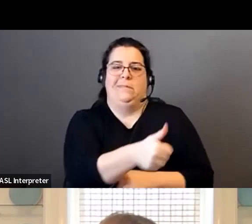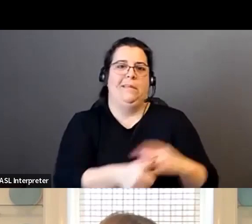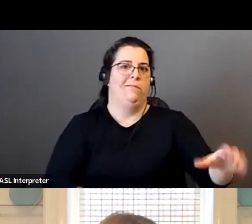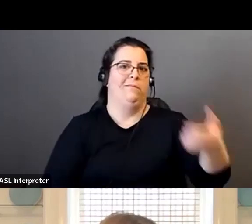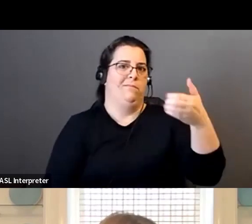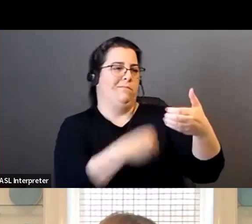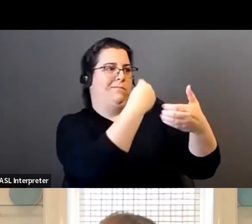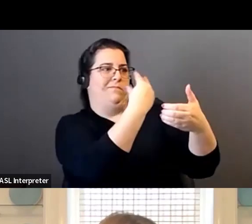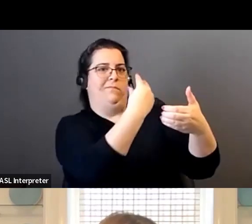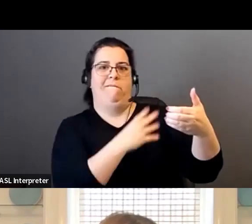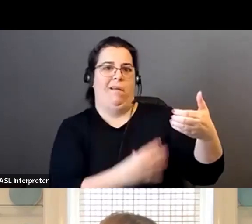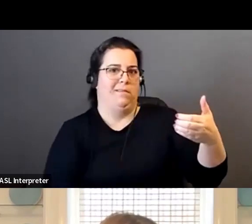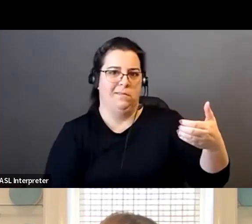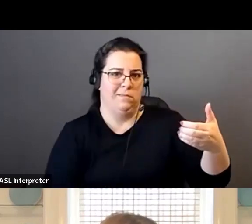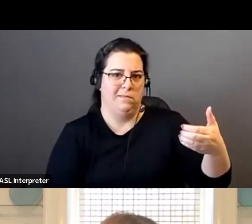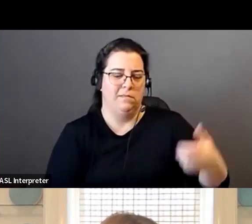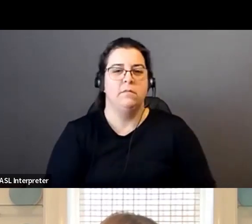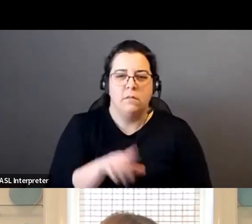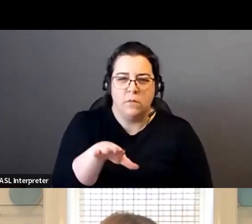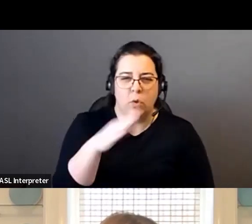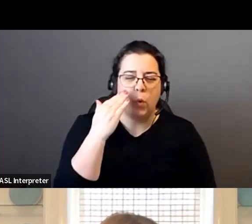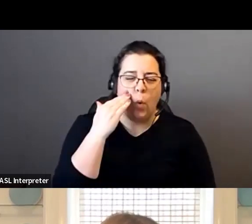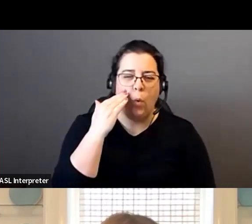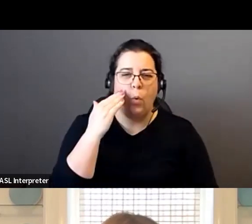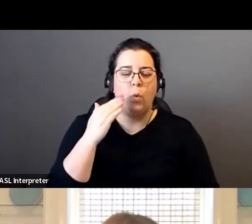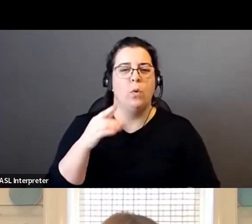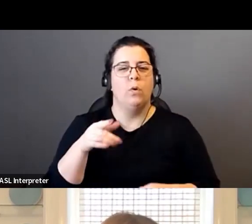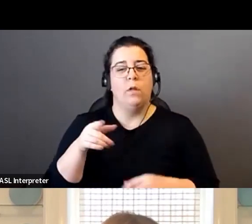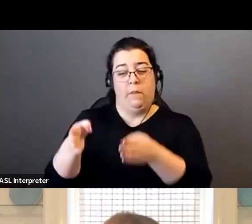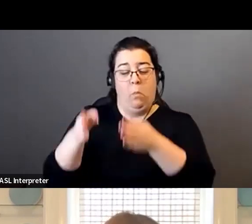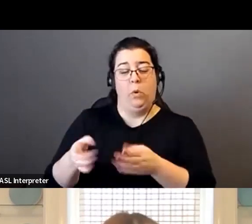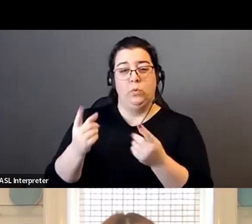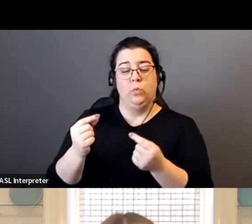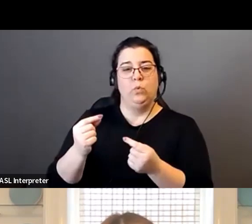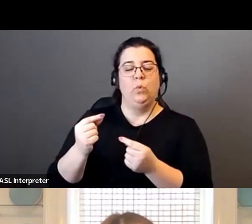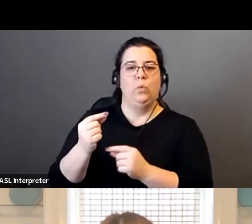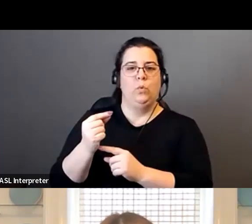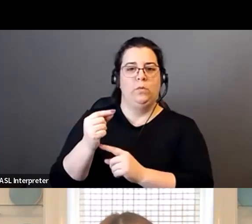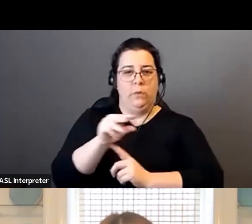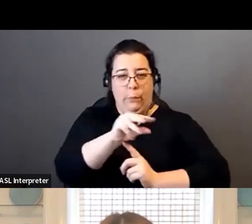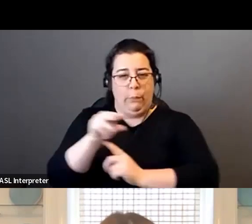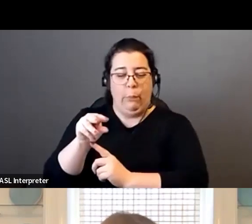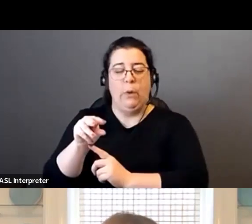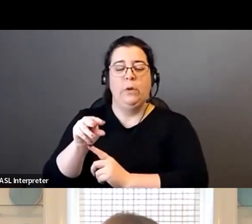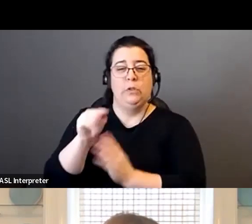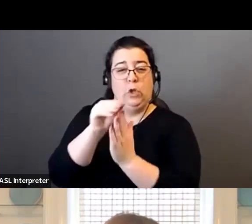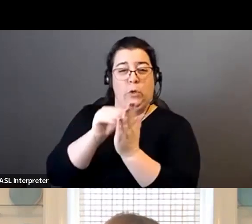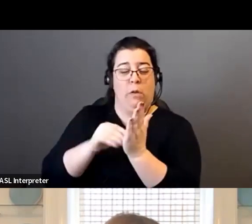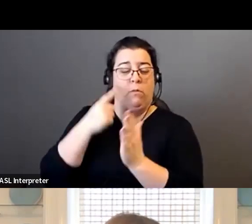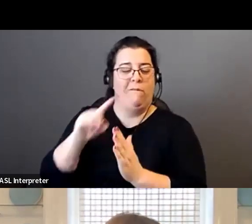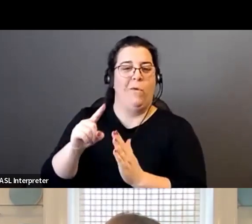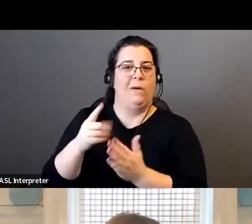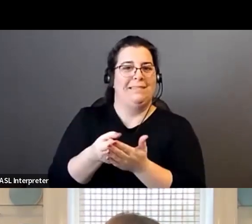gentleman last night who I told you did a documentary on defunding the police. It's an 83-minute documentary. He scaled it down